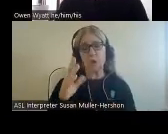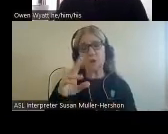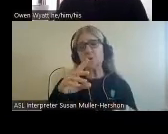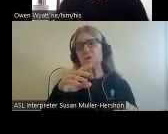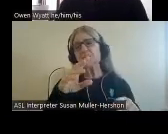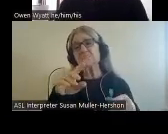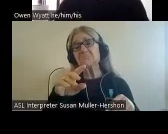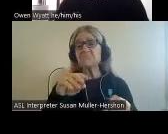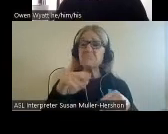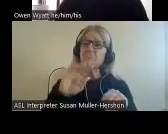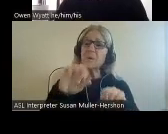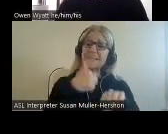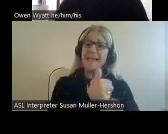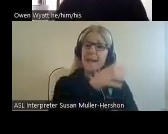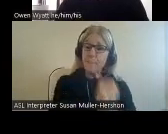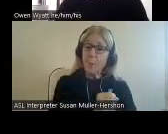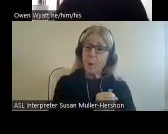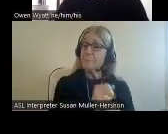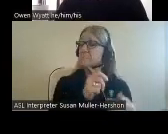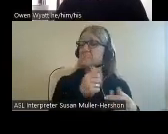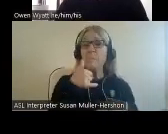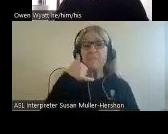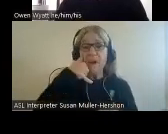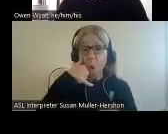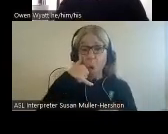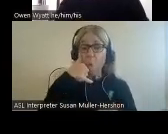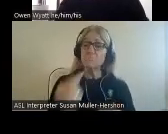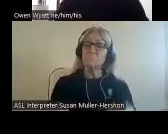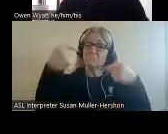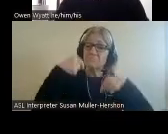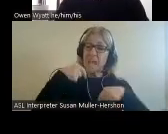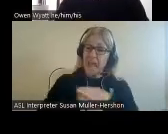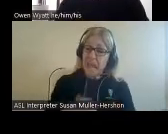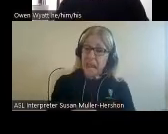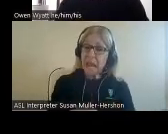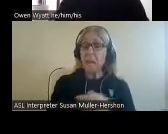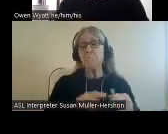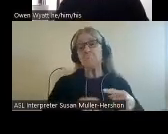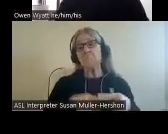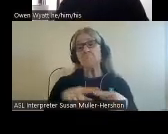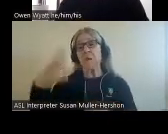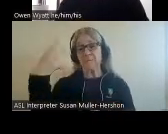appointments by phone, in person, and by video.